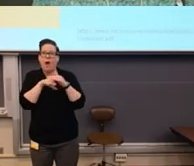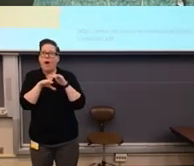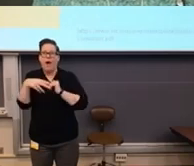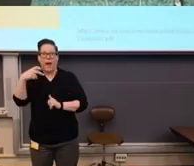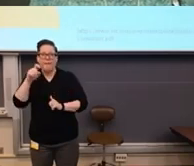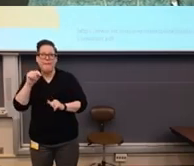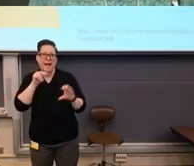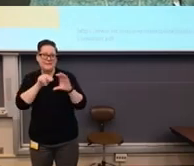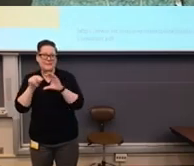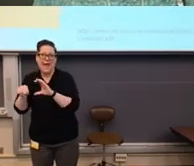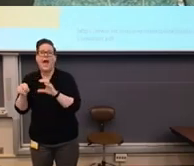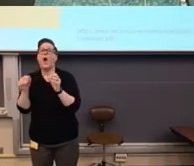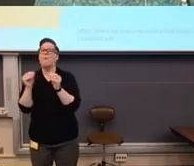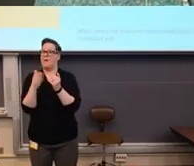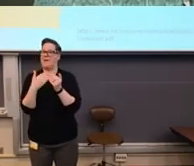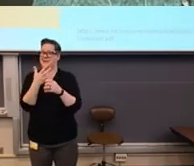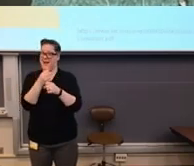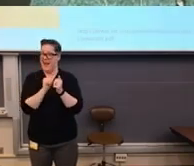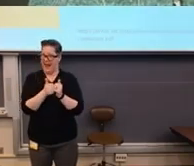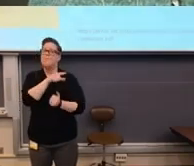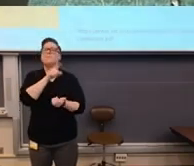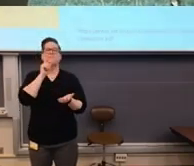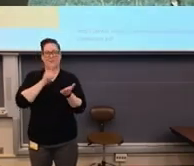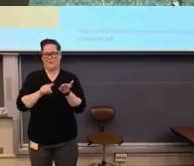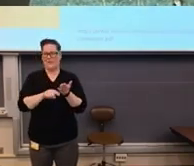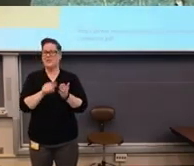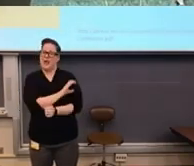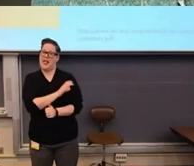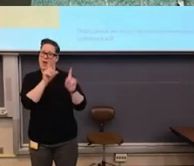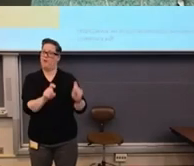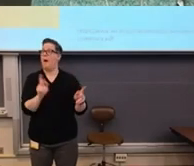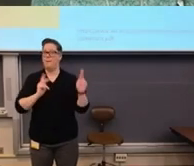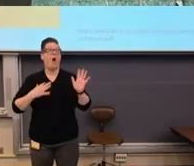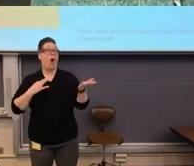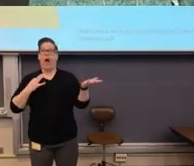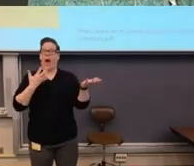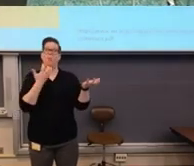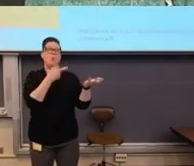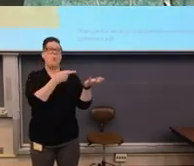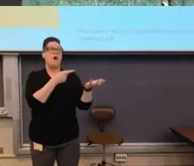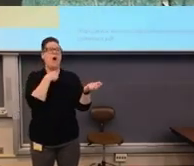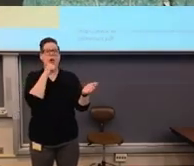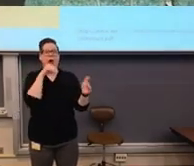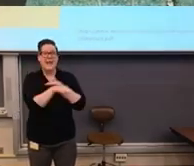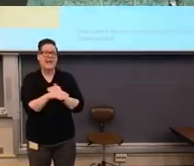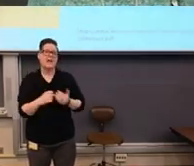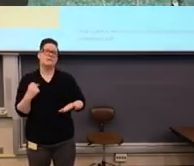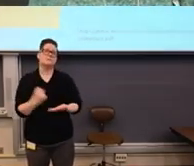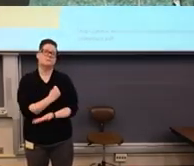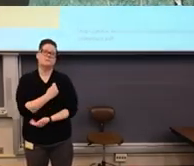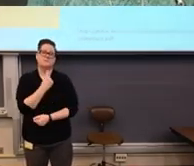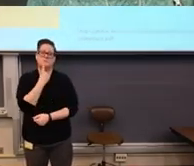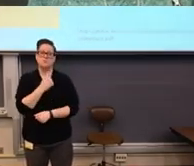scans and those things are more widely available through clinical trials. So now people are really disappointed if they can't do that. And